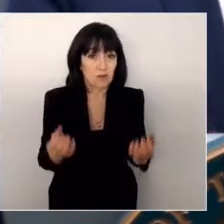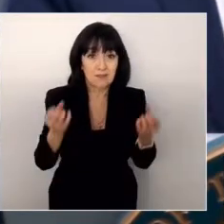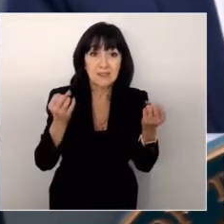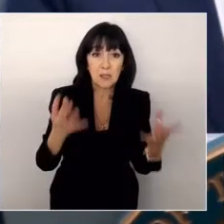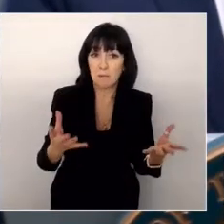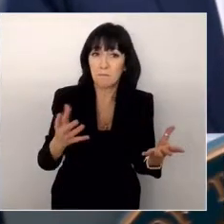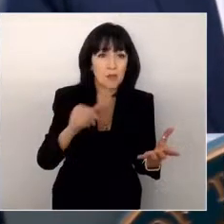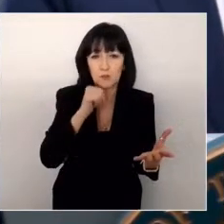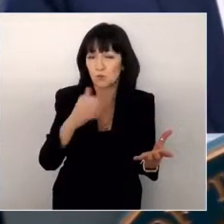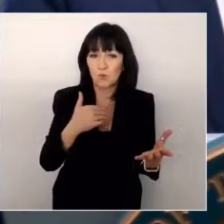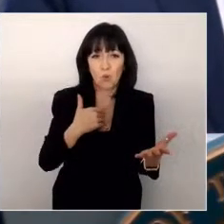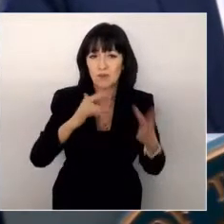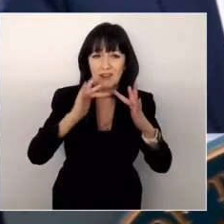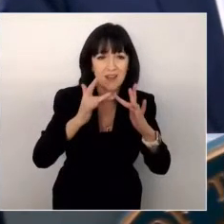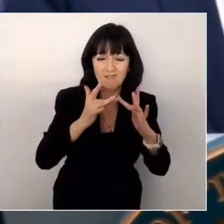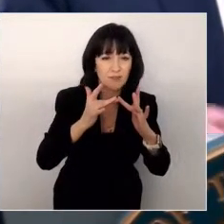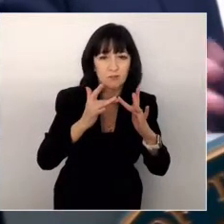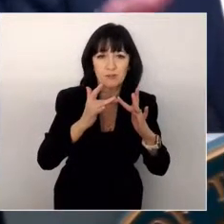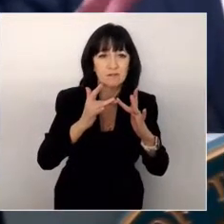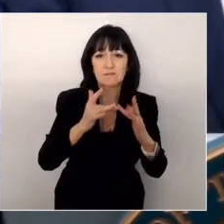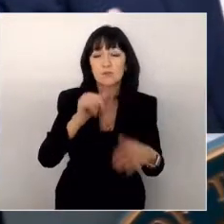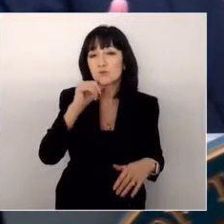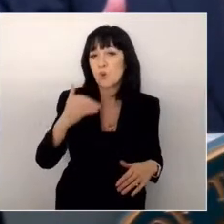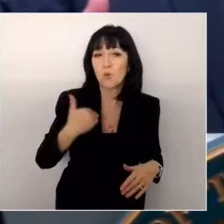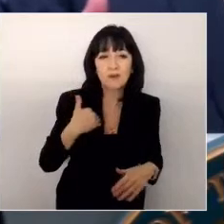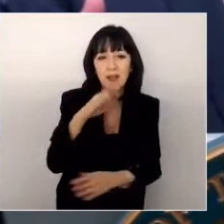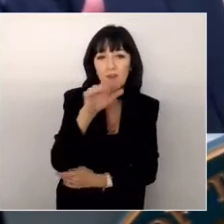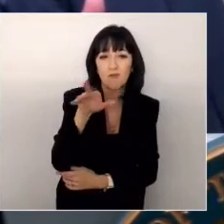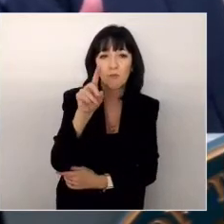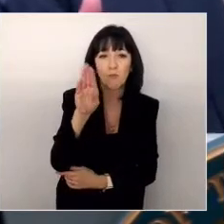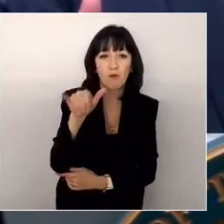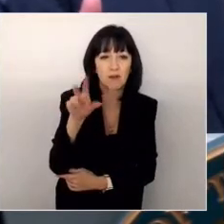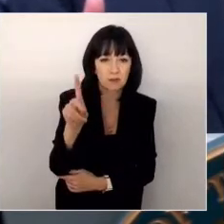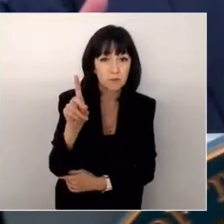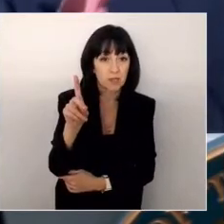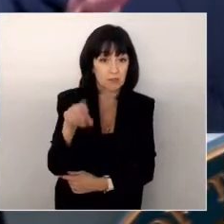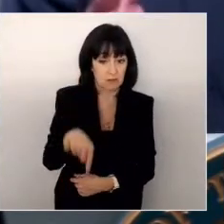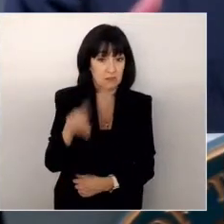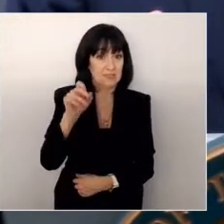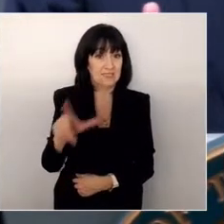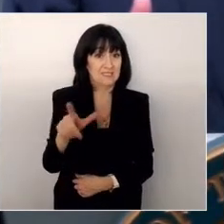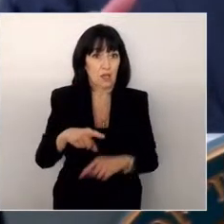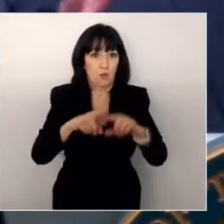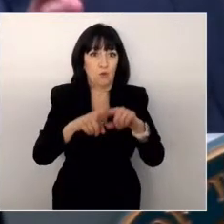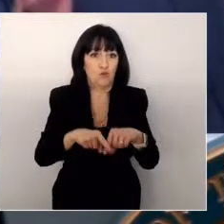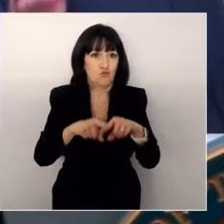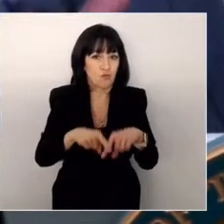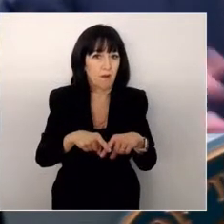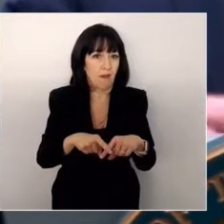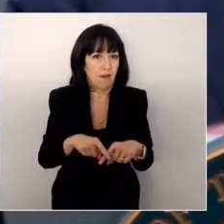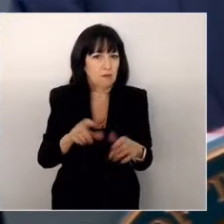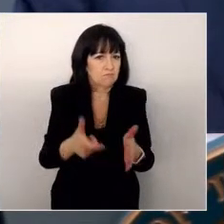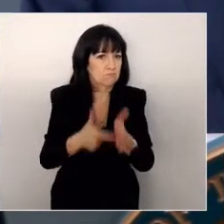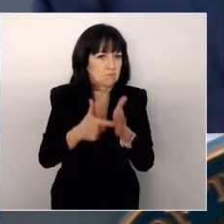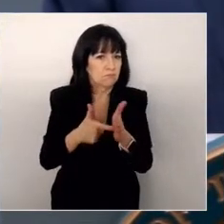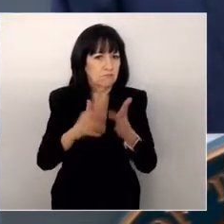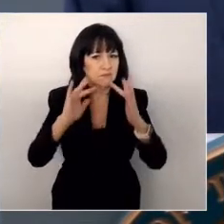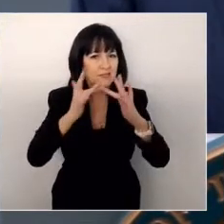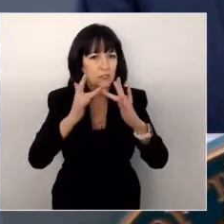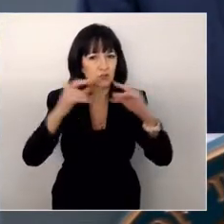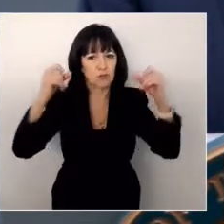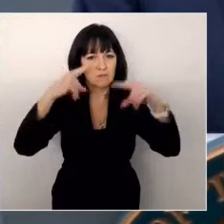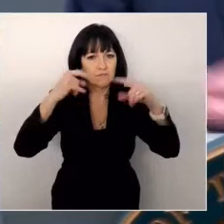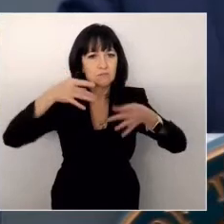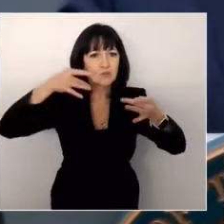high-speed broadband. Delawareans rely on stable internet connections to apply for jobs, help their children do